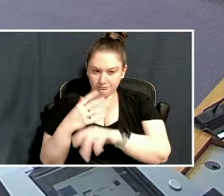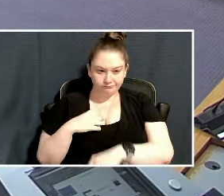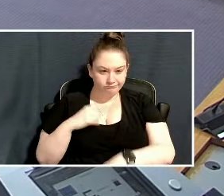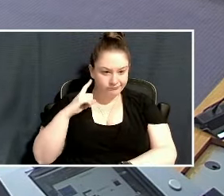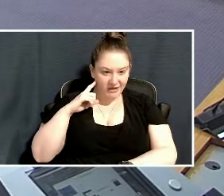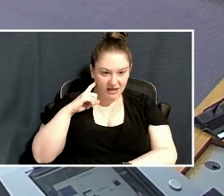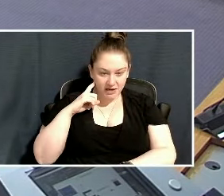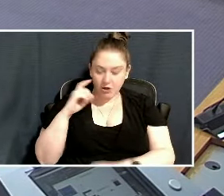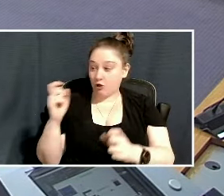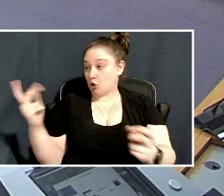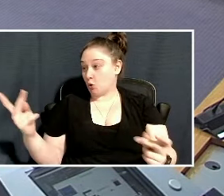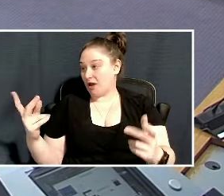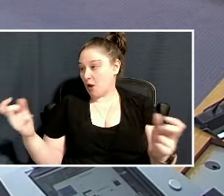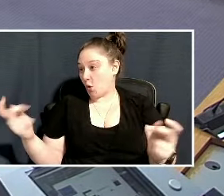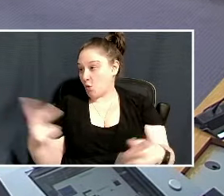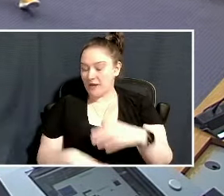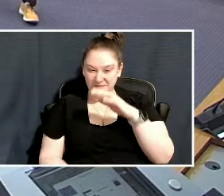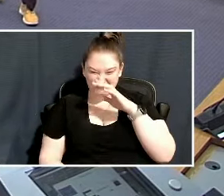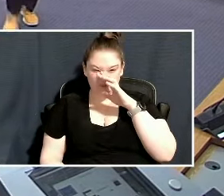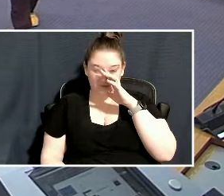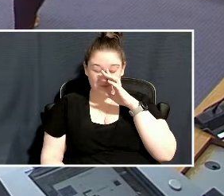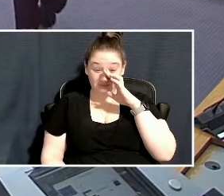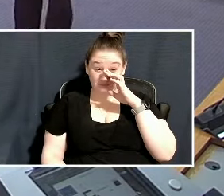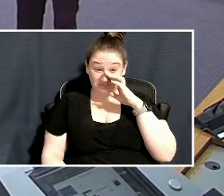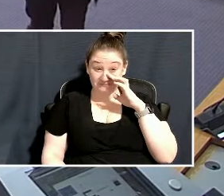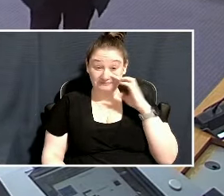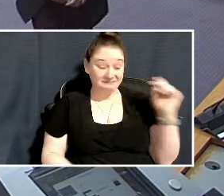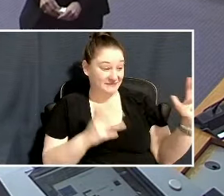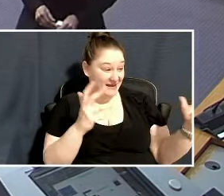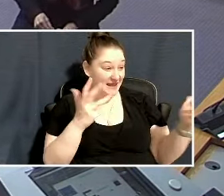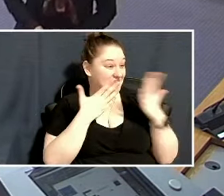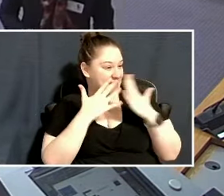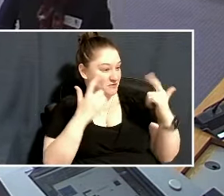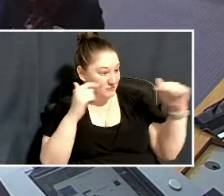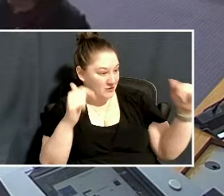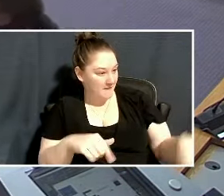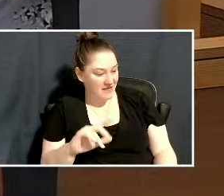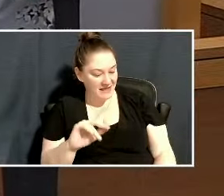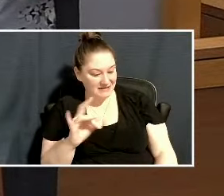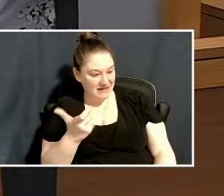Thank you for being here, Dylan. Yay.